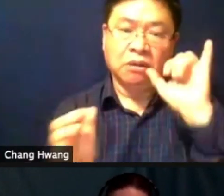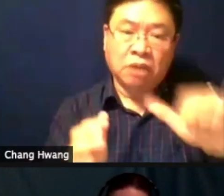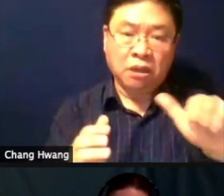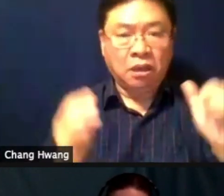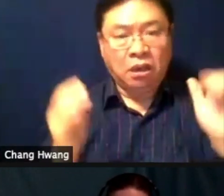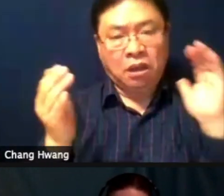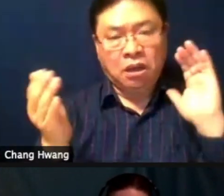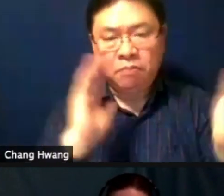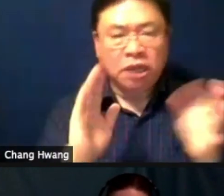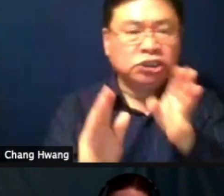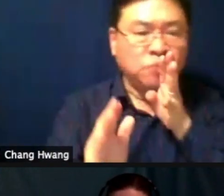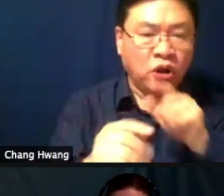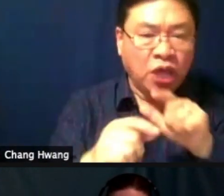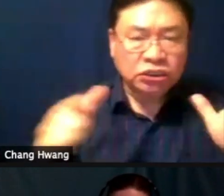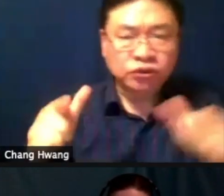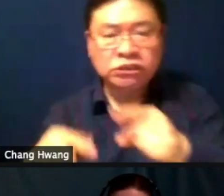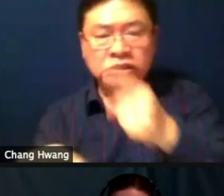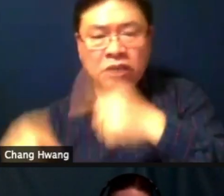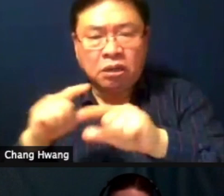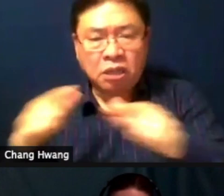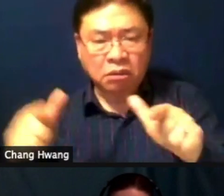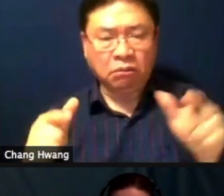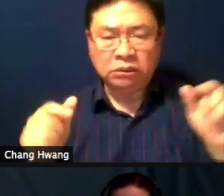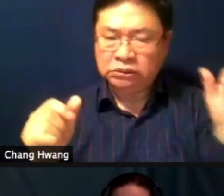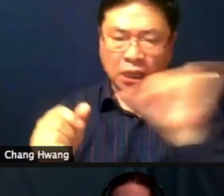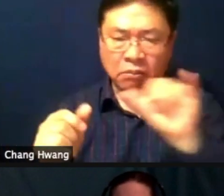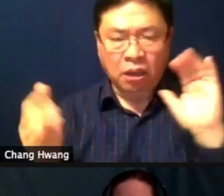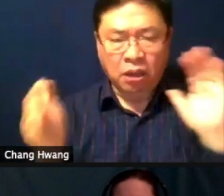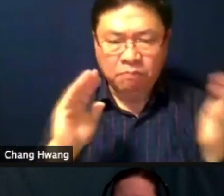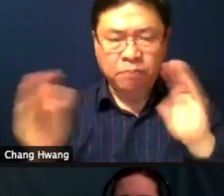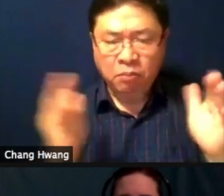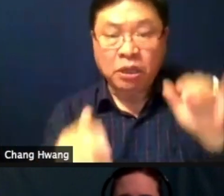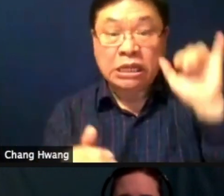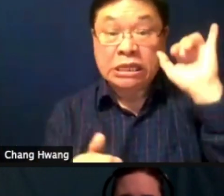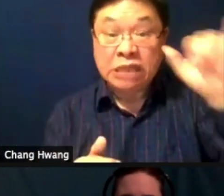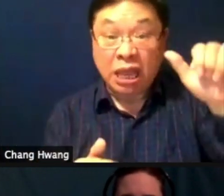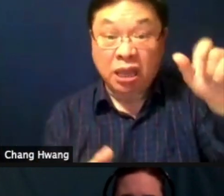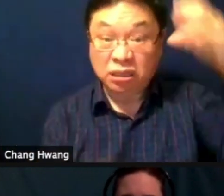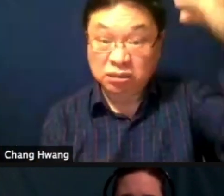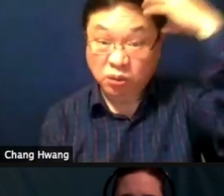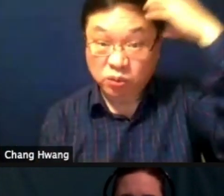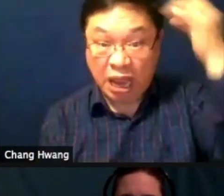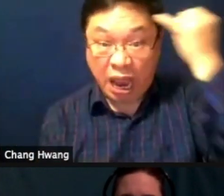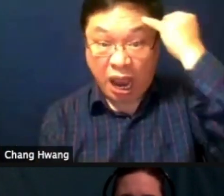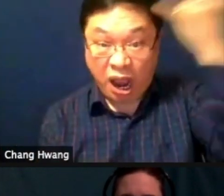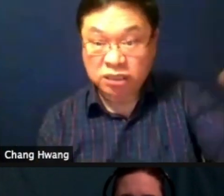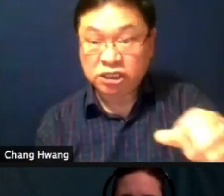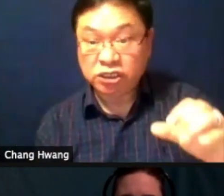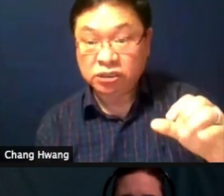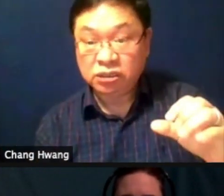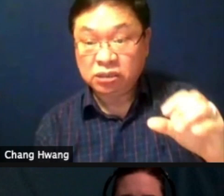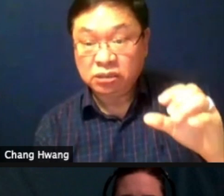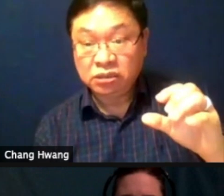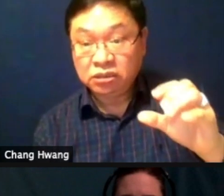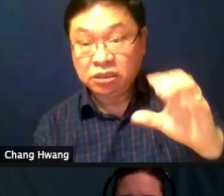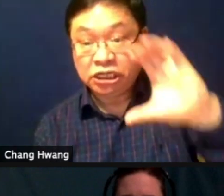Same word or same concept conveyed differently, spoken language versus sign language. So linguistically, you